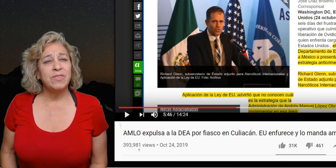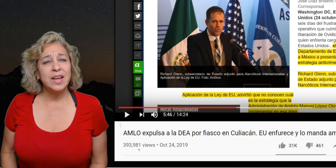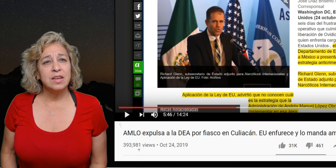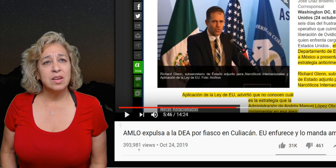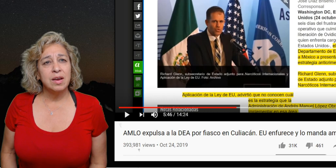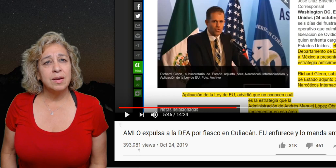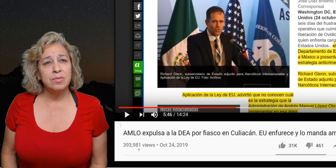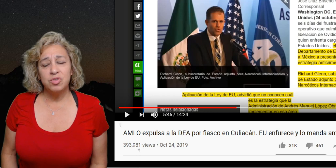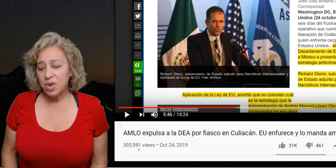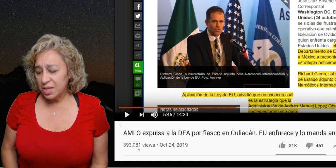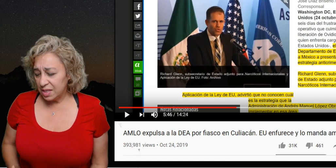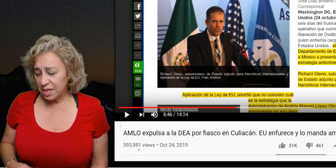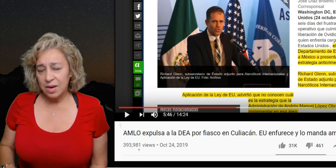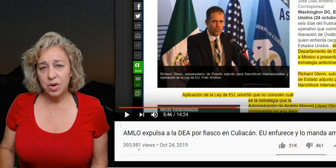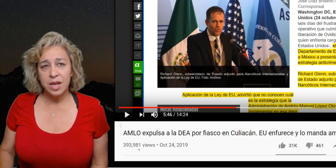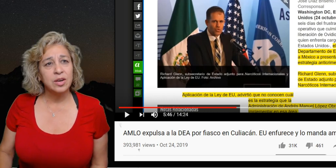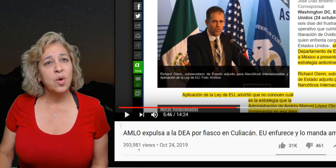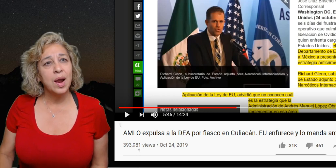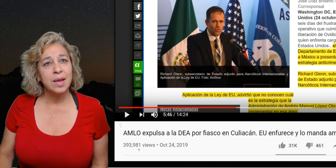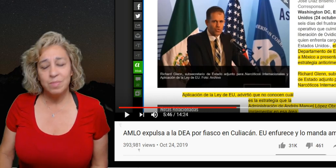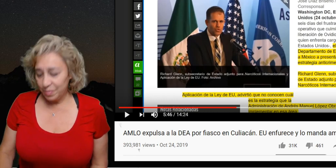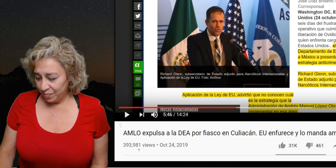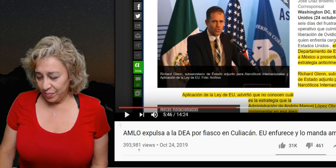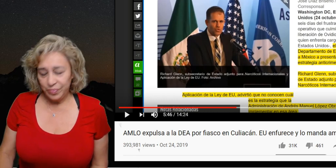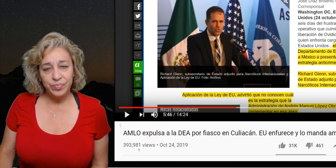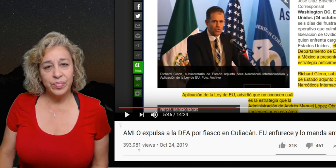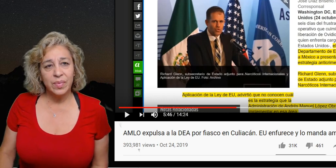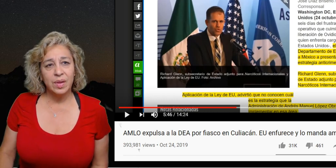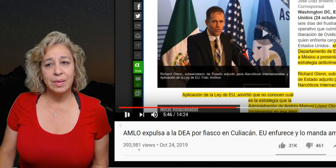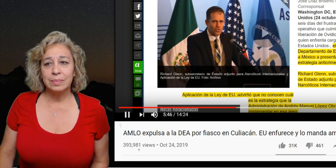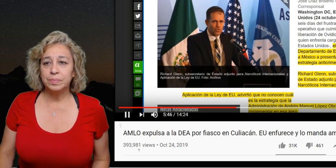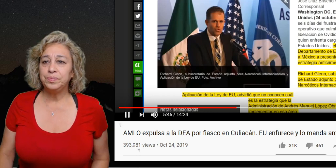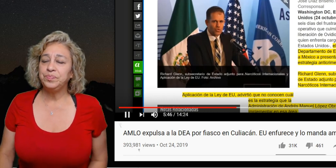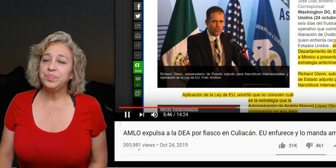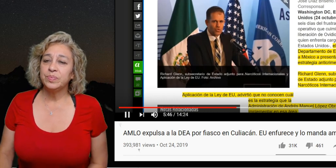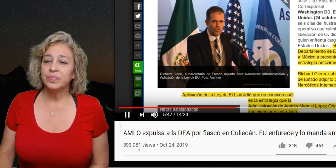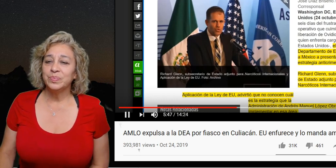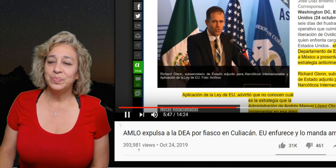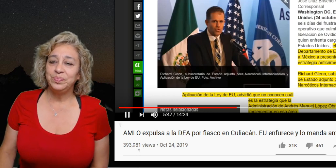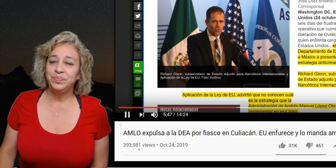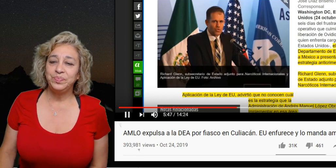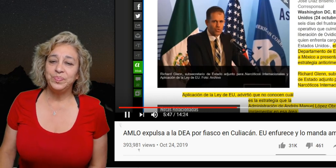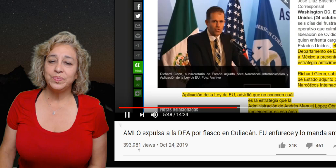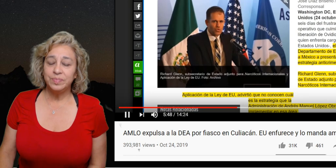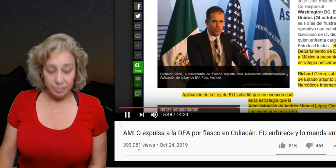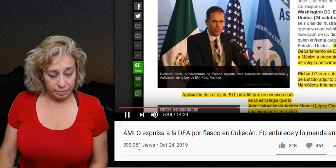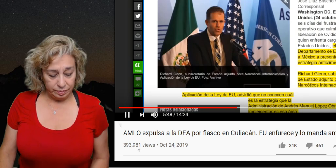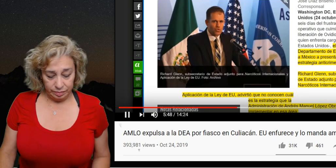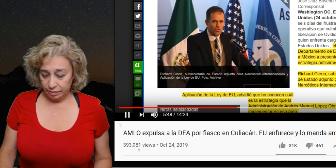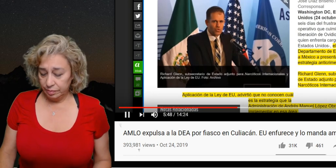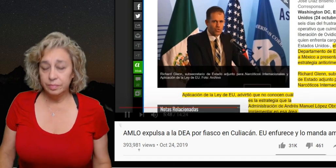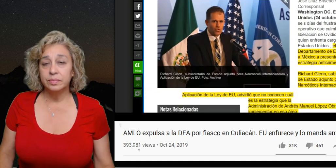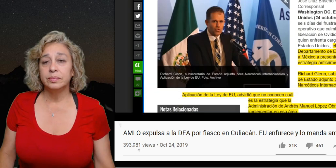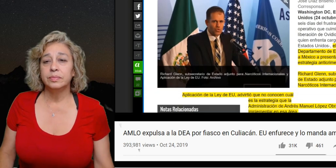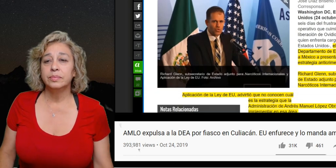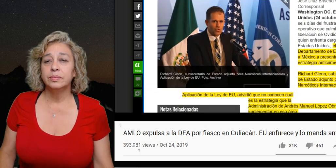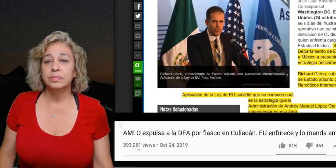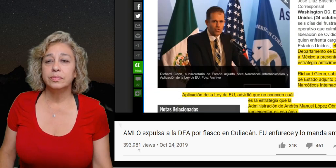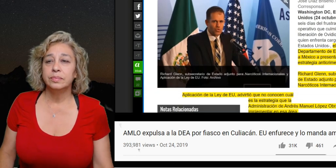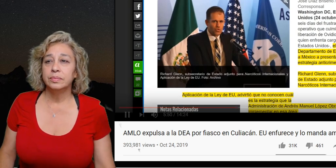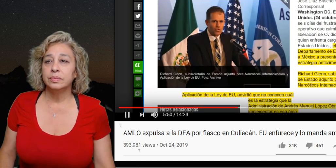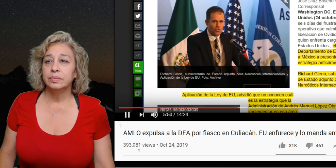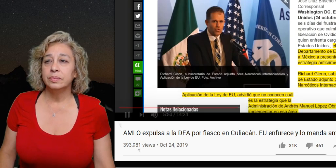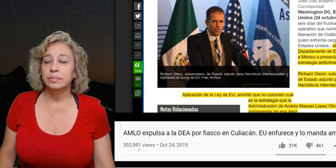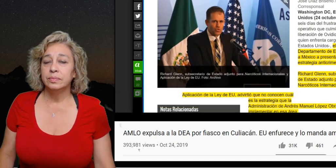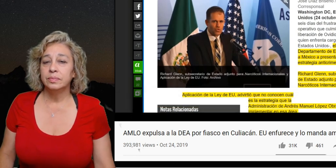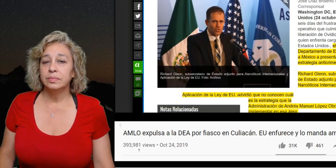to fight drugs and crime. Estados Unidos están aprobando el presupuesto y da una serie de